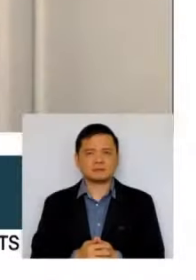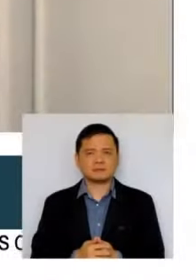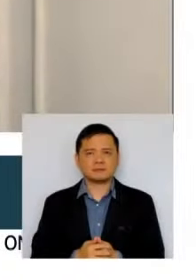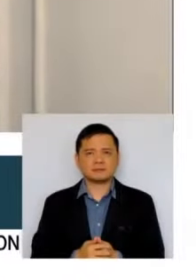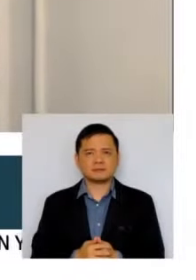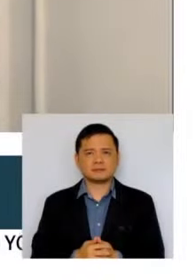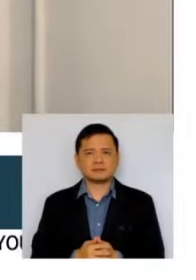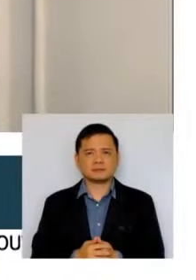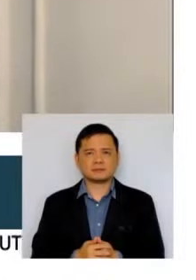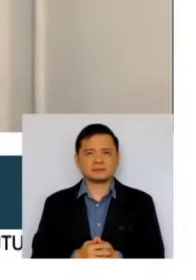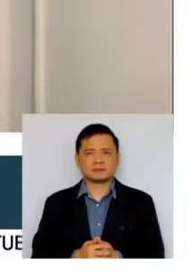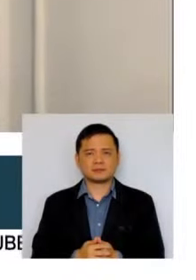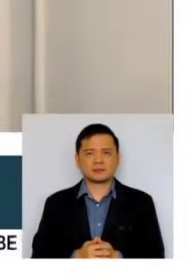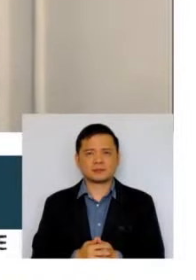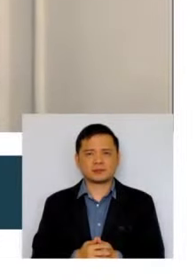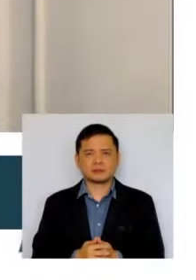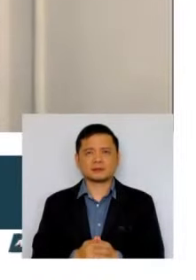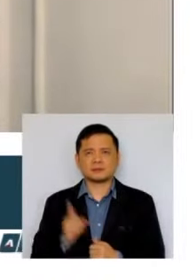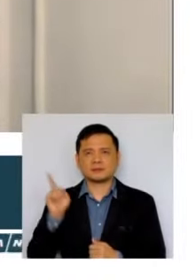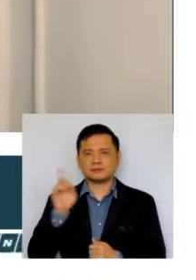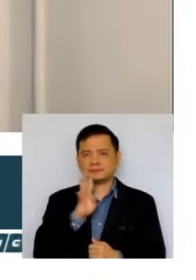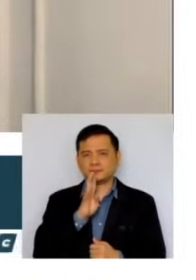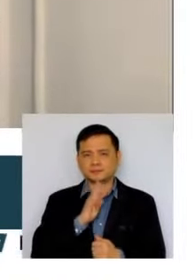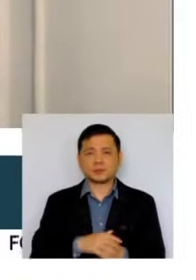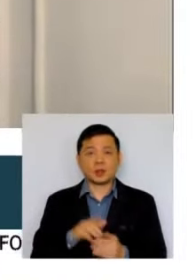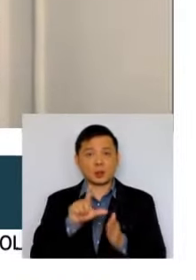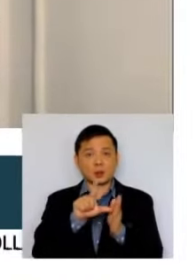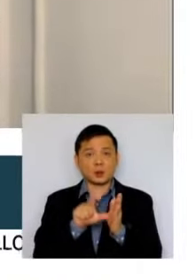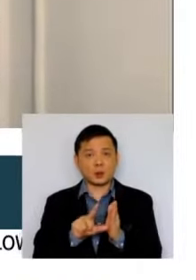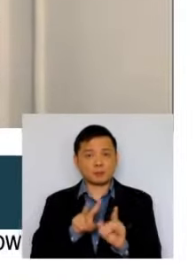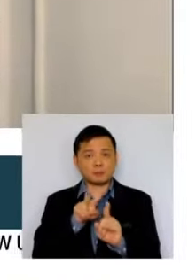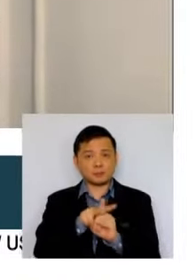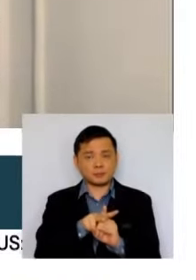As the law will be implemented and people are affected by the